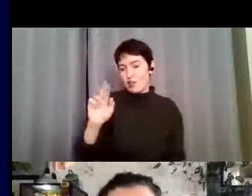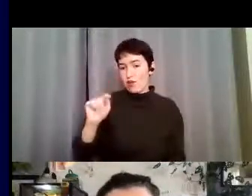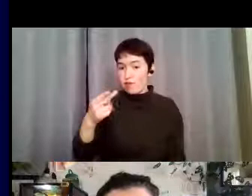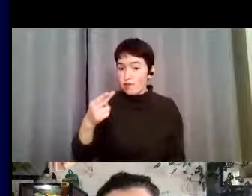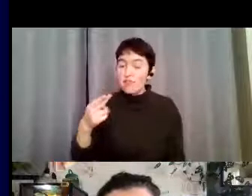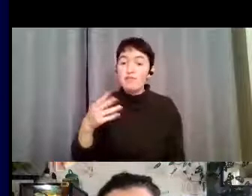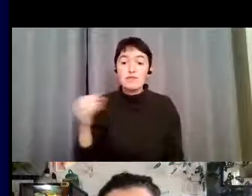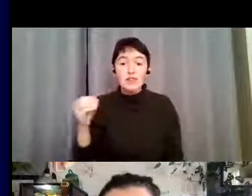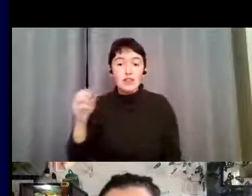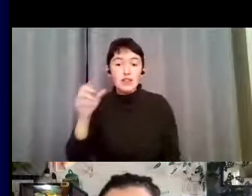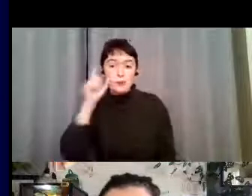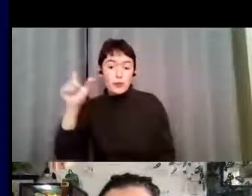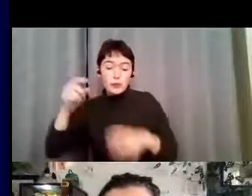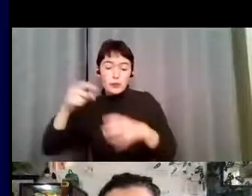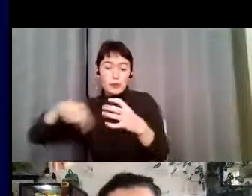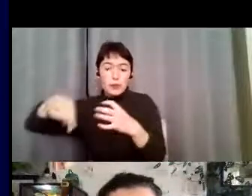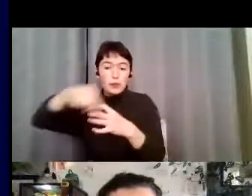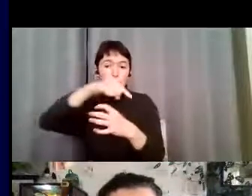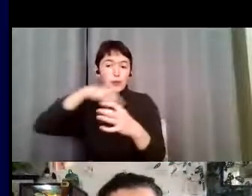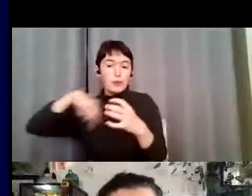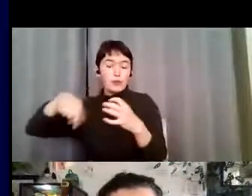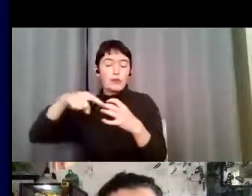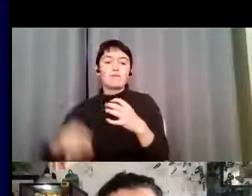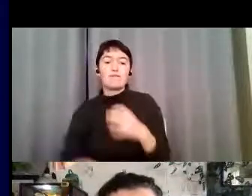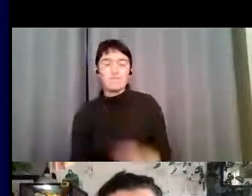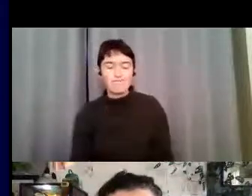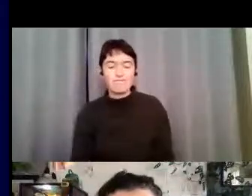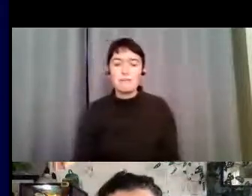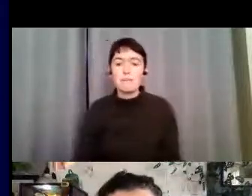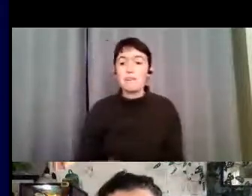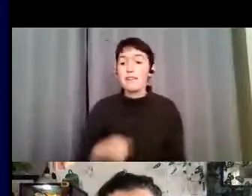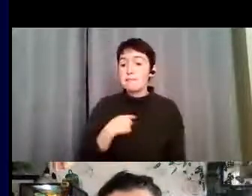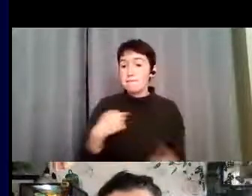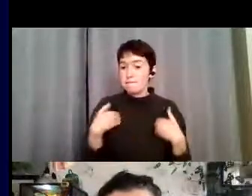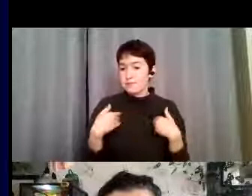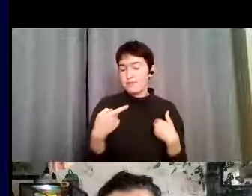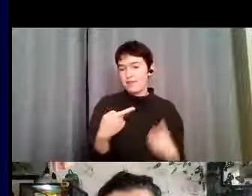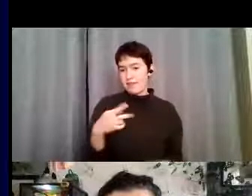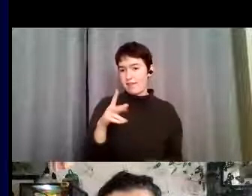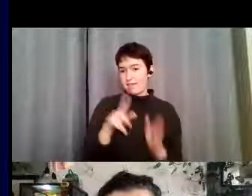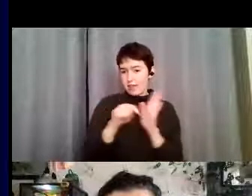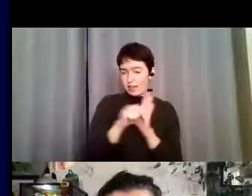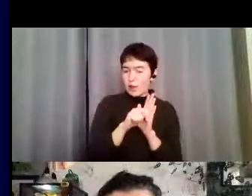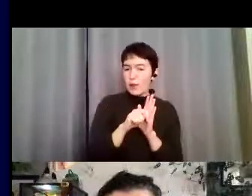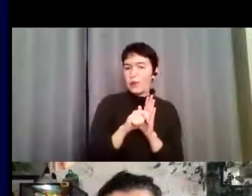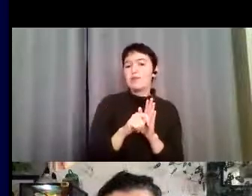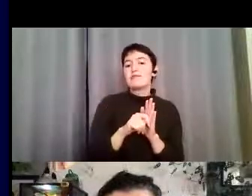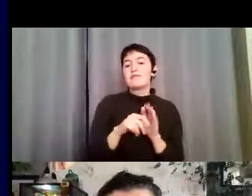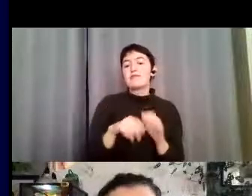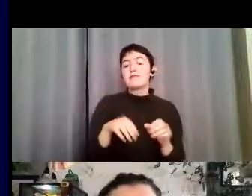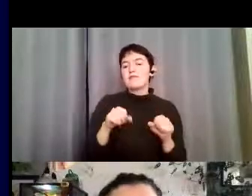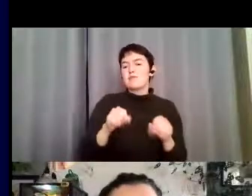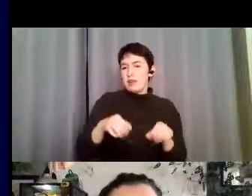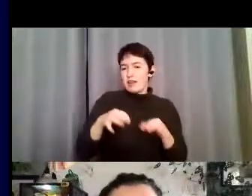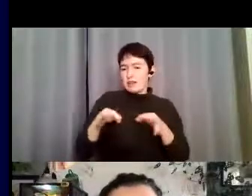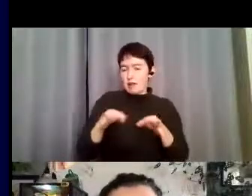orbit around it. And I have another video here, which tells you a little bit of the